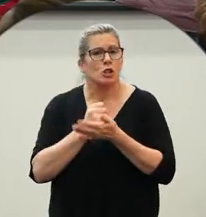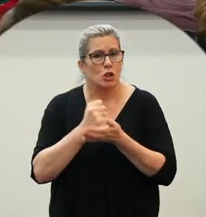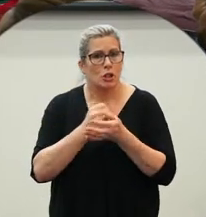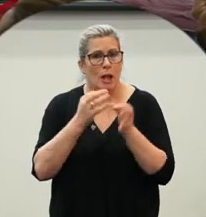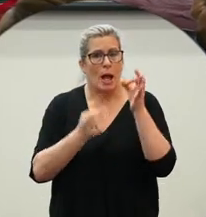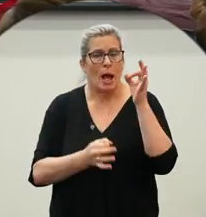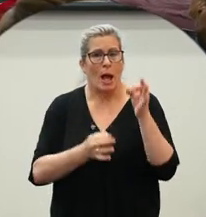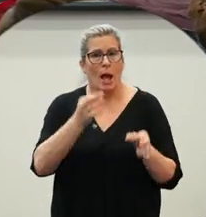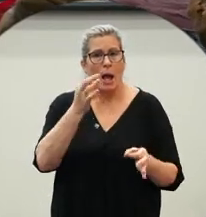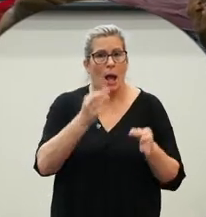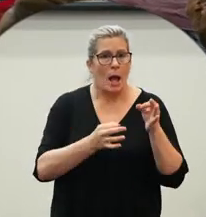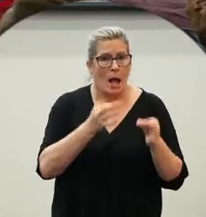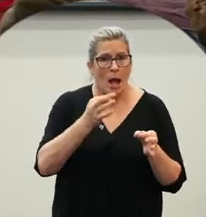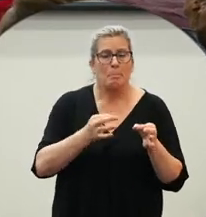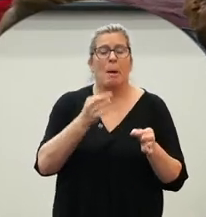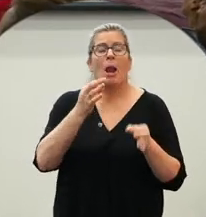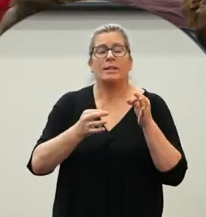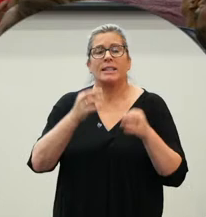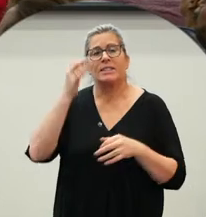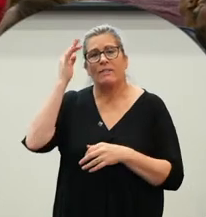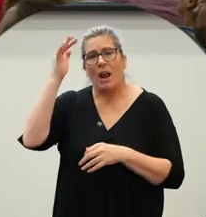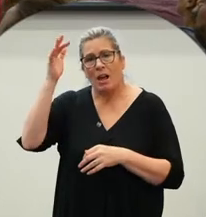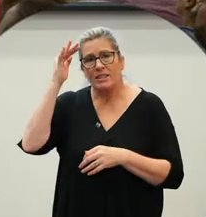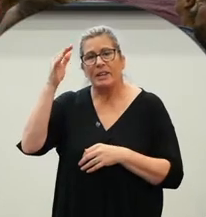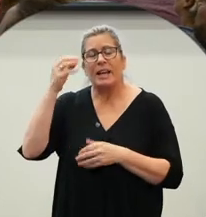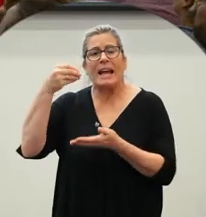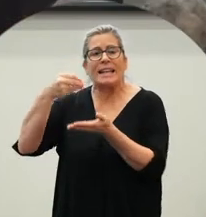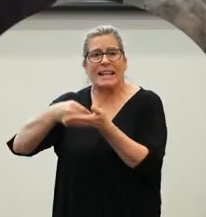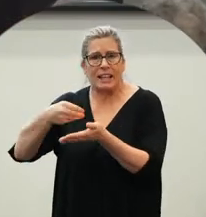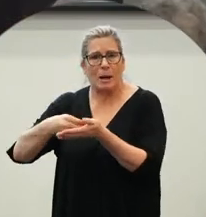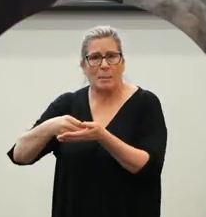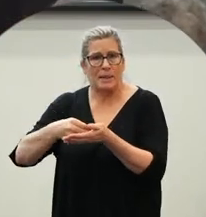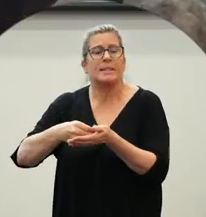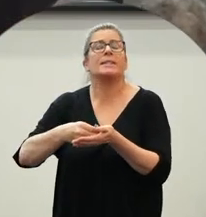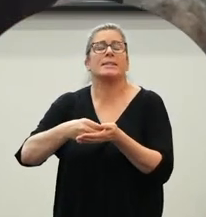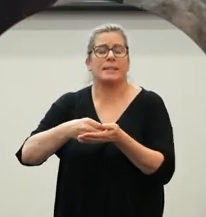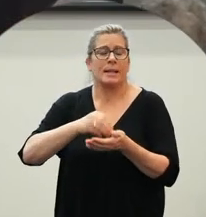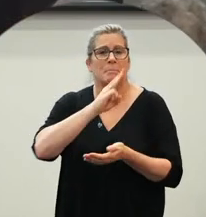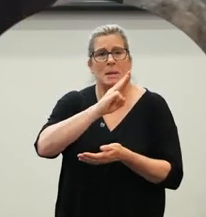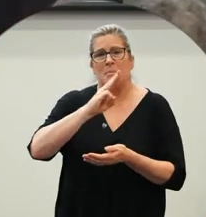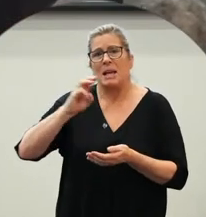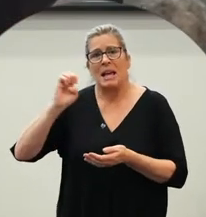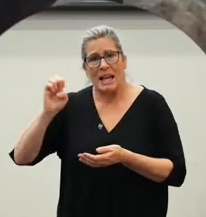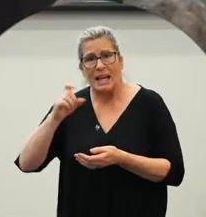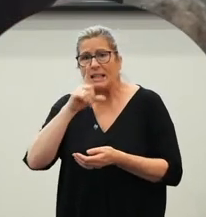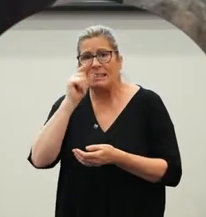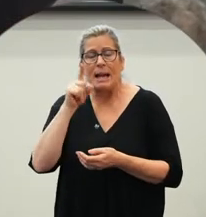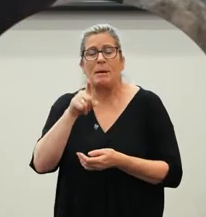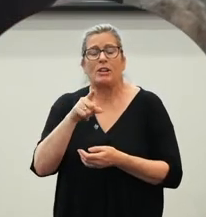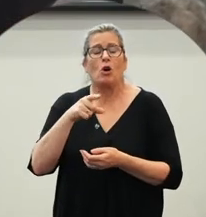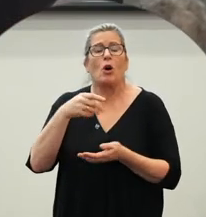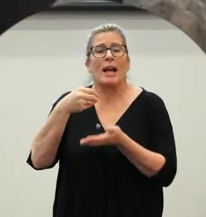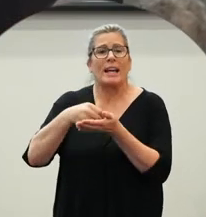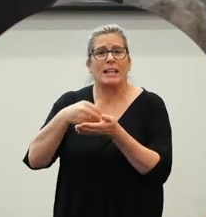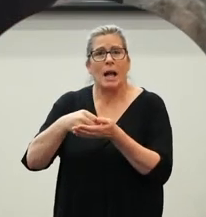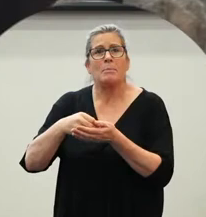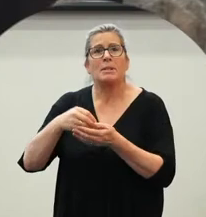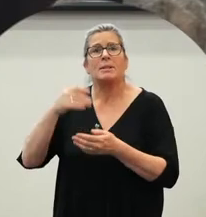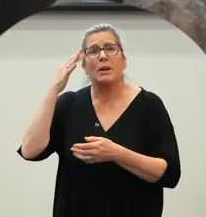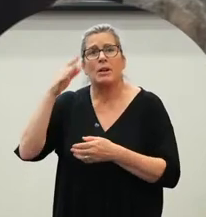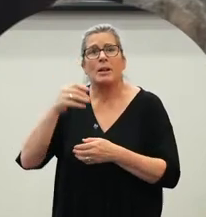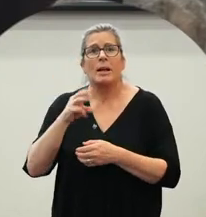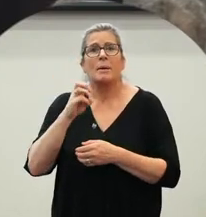politics, philosophy, and economics, PPE as it was called. And her economics professor was a woman called Peter